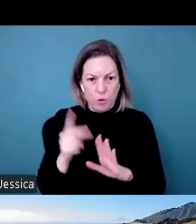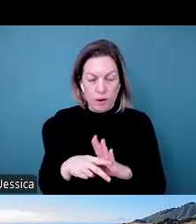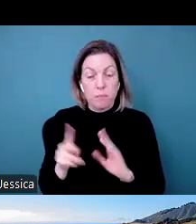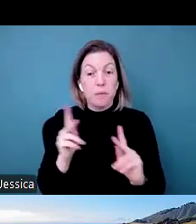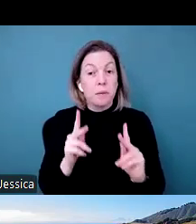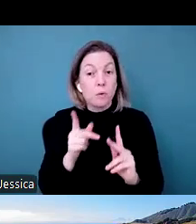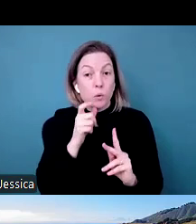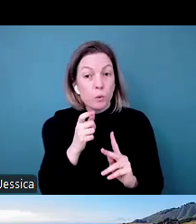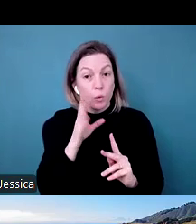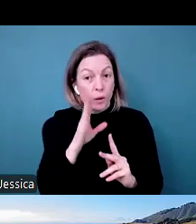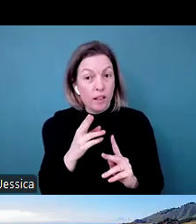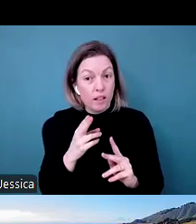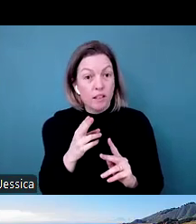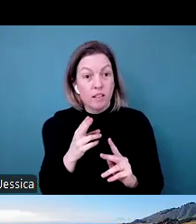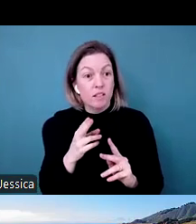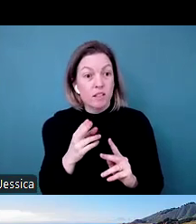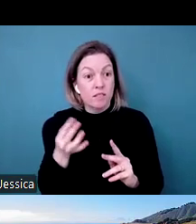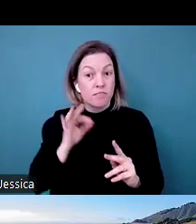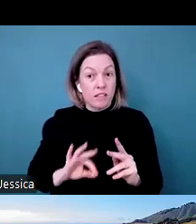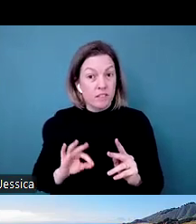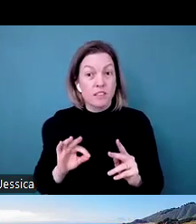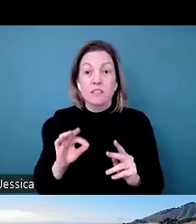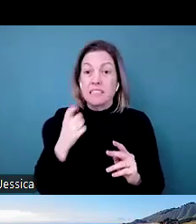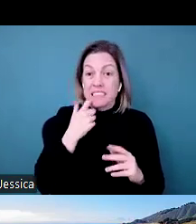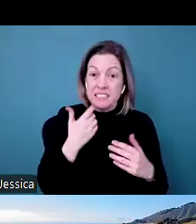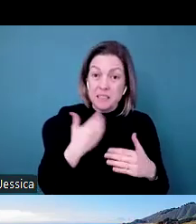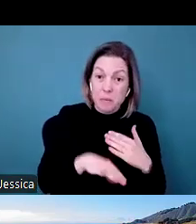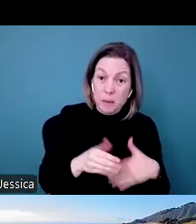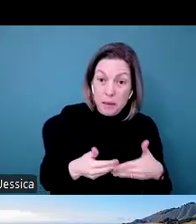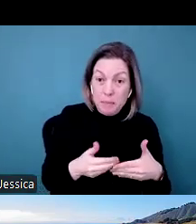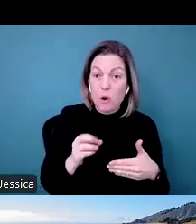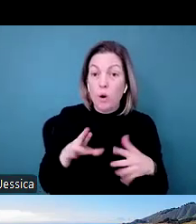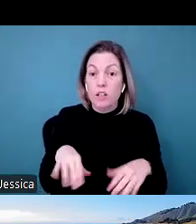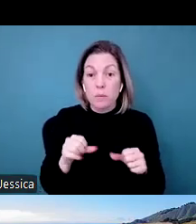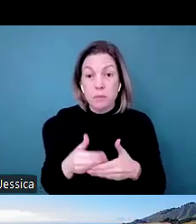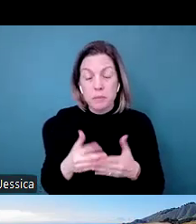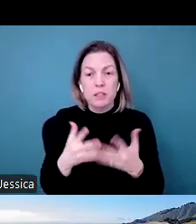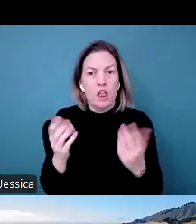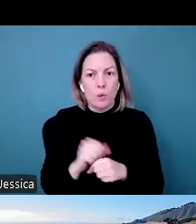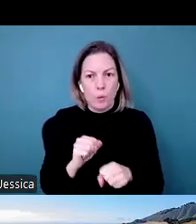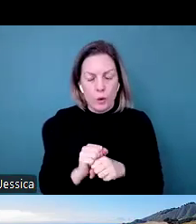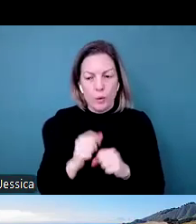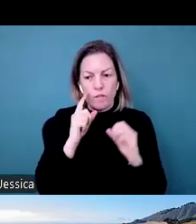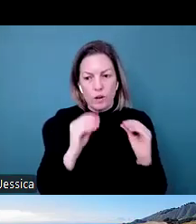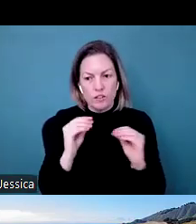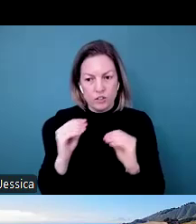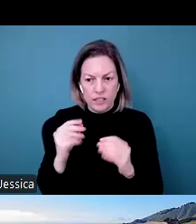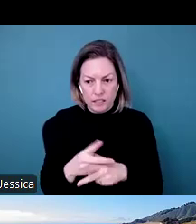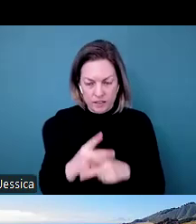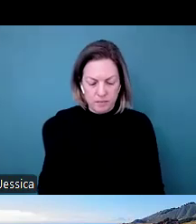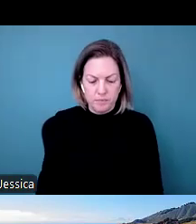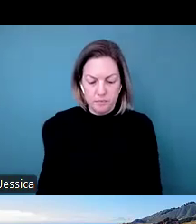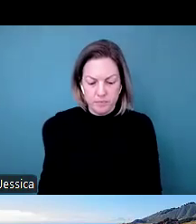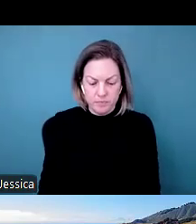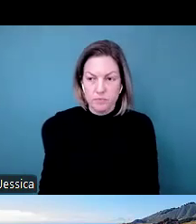have had a baby or adopted a baby. And so there is a lot of work to be done to educate caregivers that this is paid